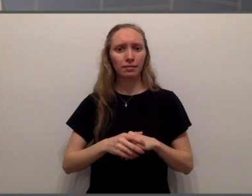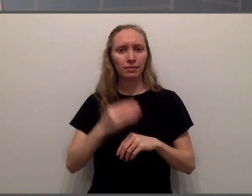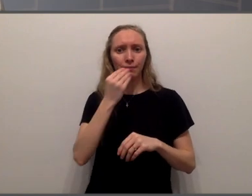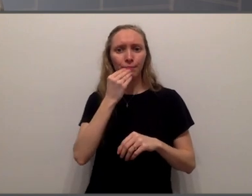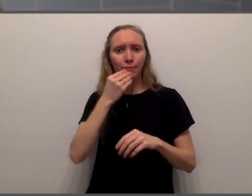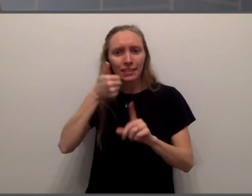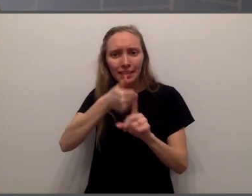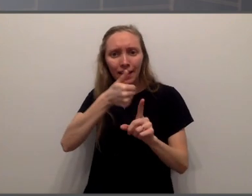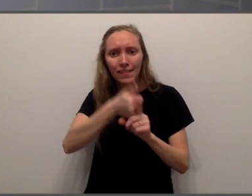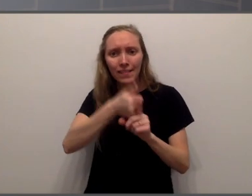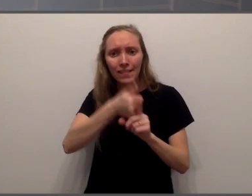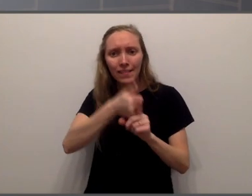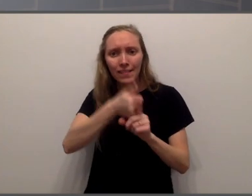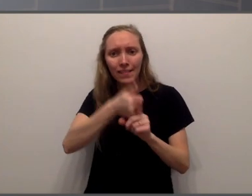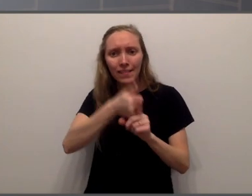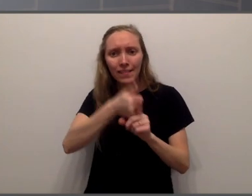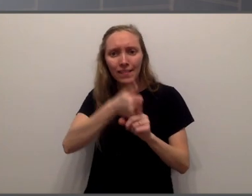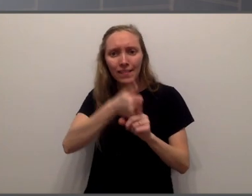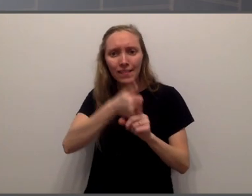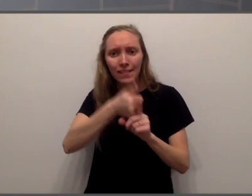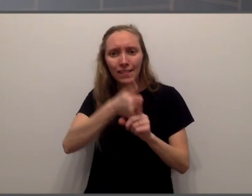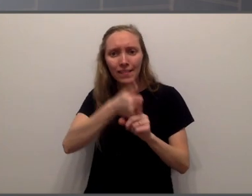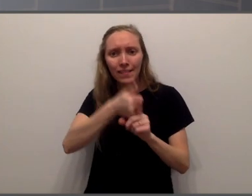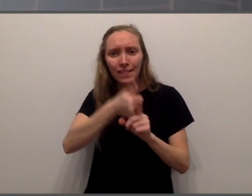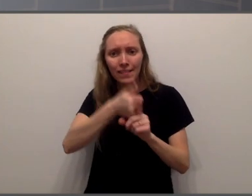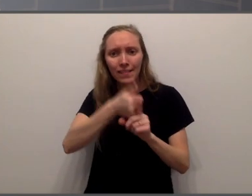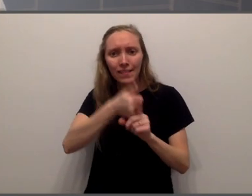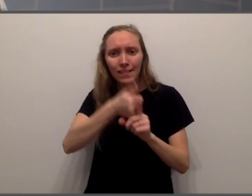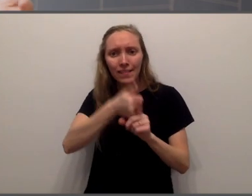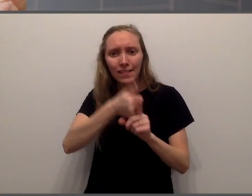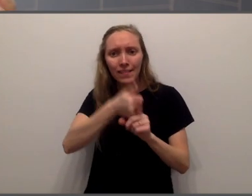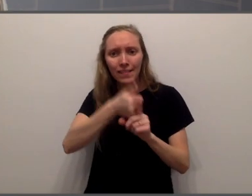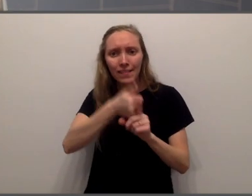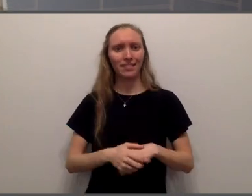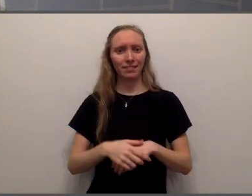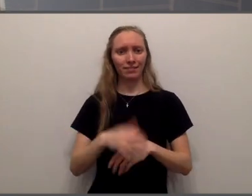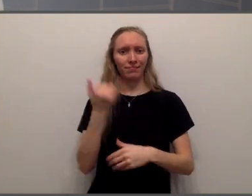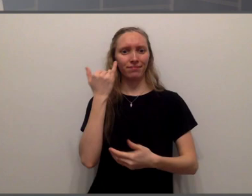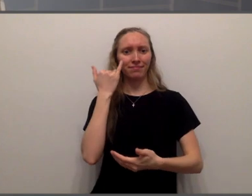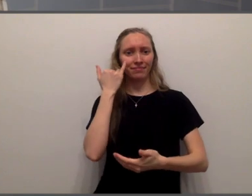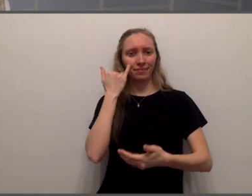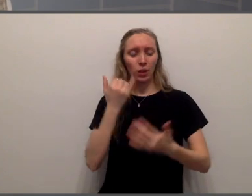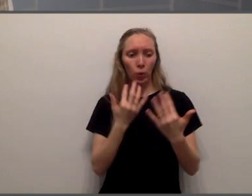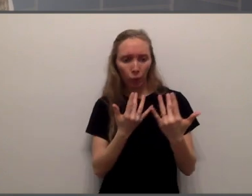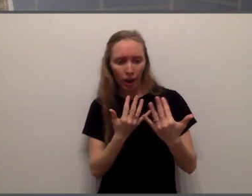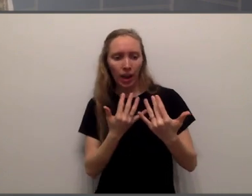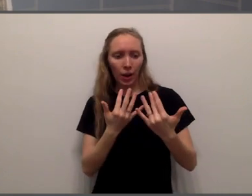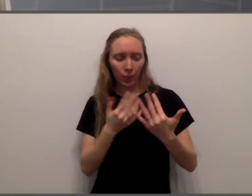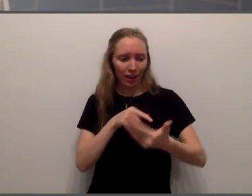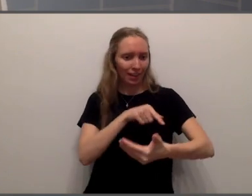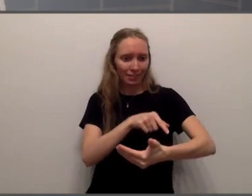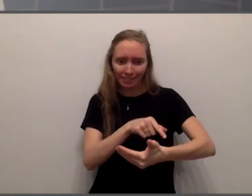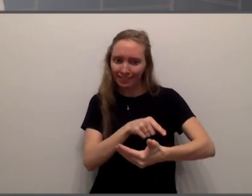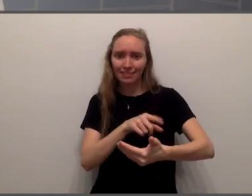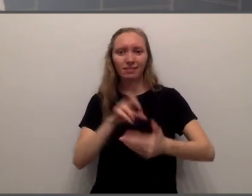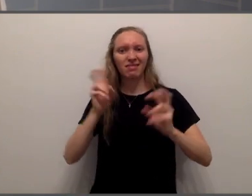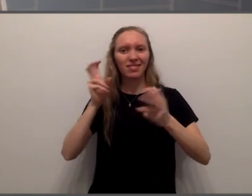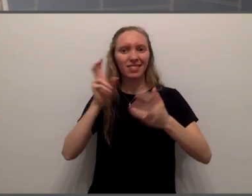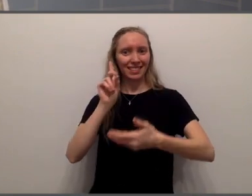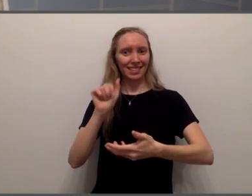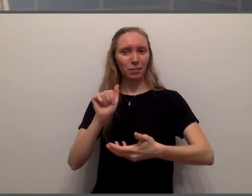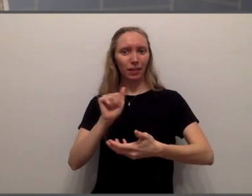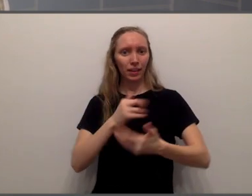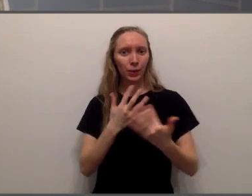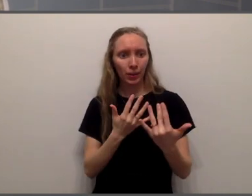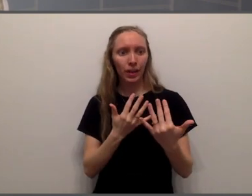of prolonged and increasing disability. And then in the meantime, we all struggle with lots of lack. There's only